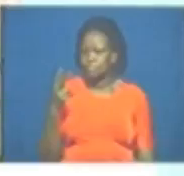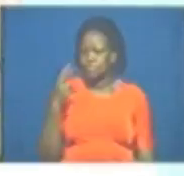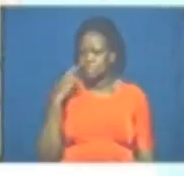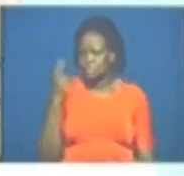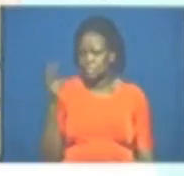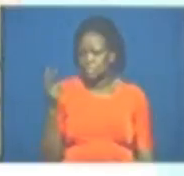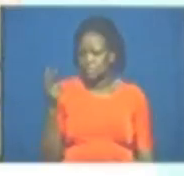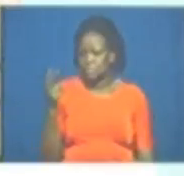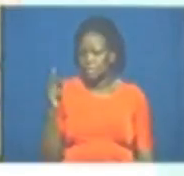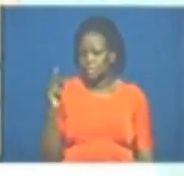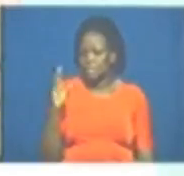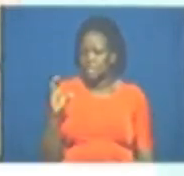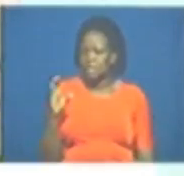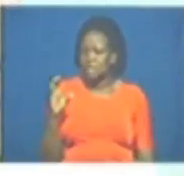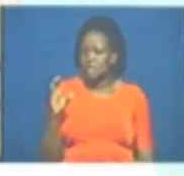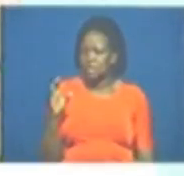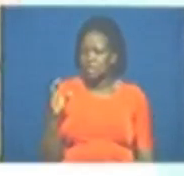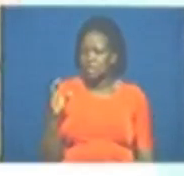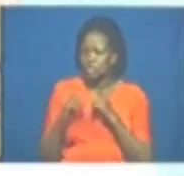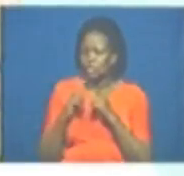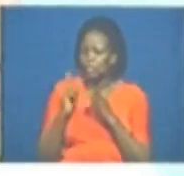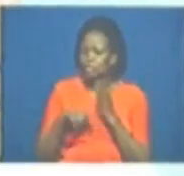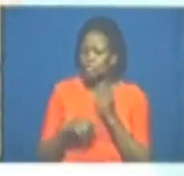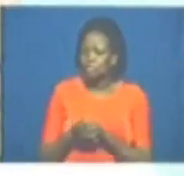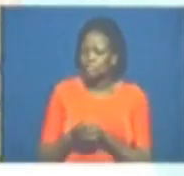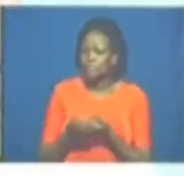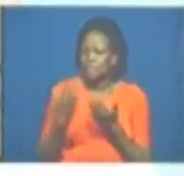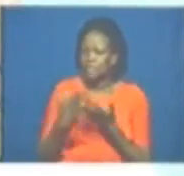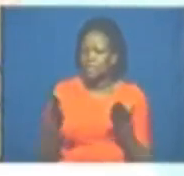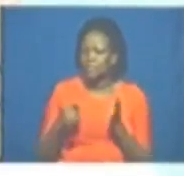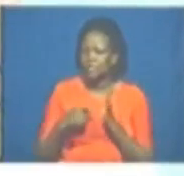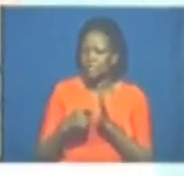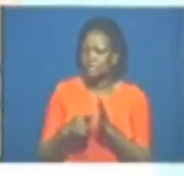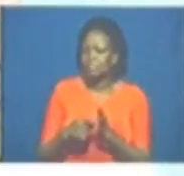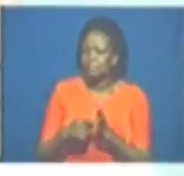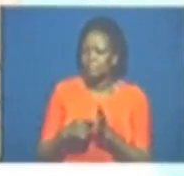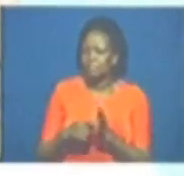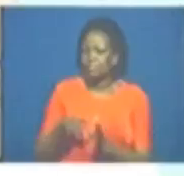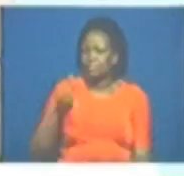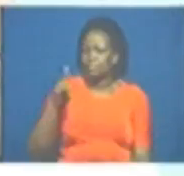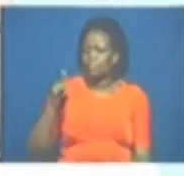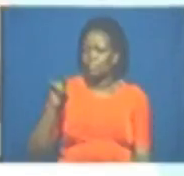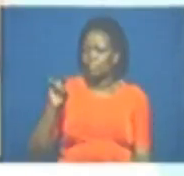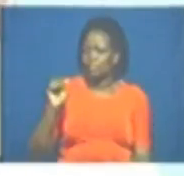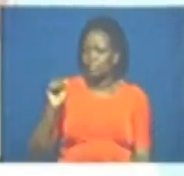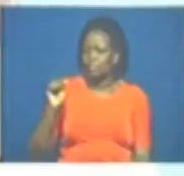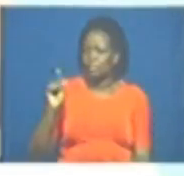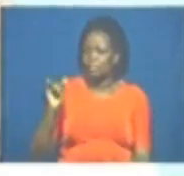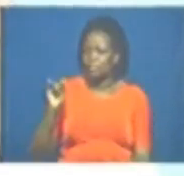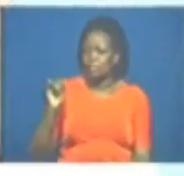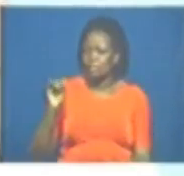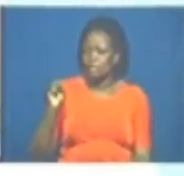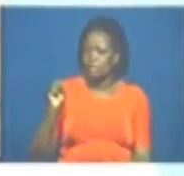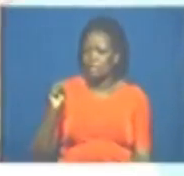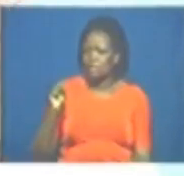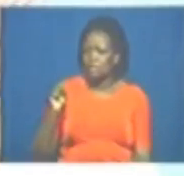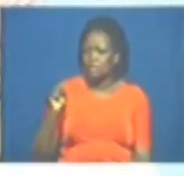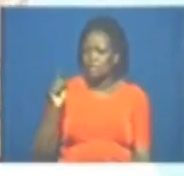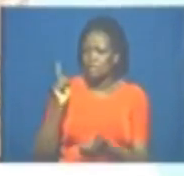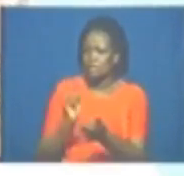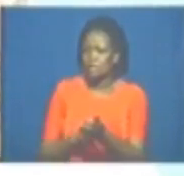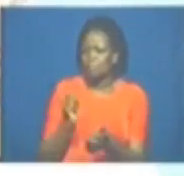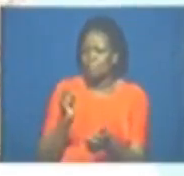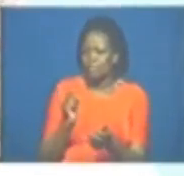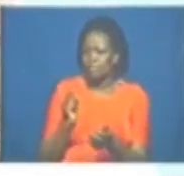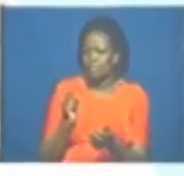yours, where they were talking about things like dialysis being done in Embu. Instead of somebody coming all the way, even in Isiolo,